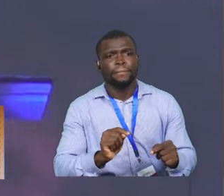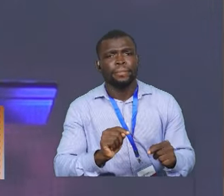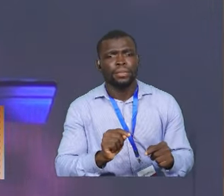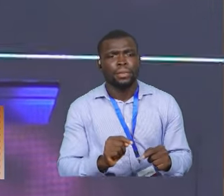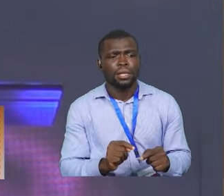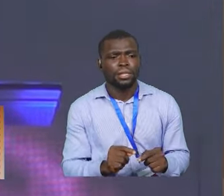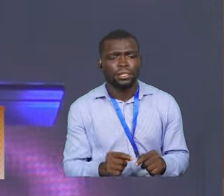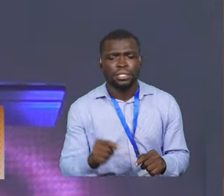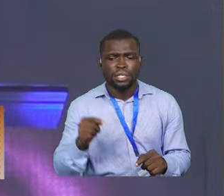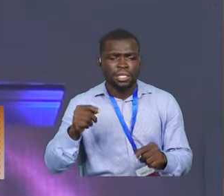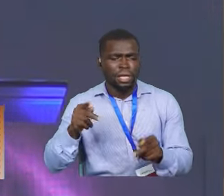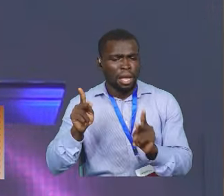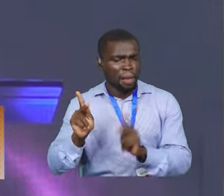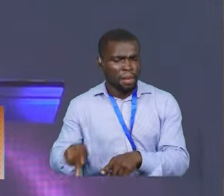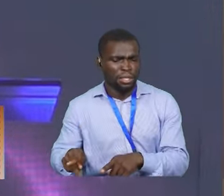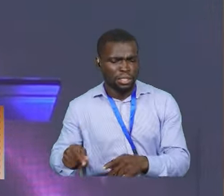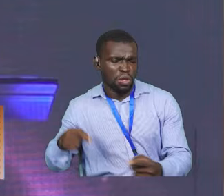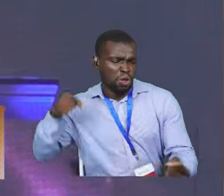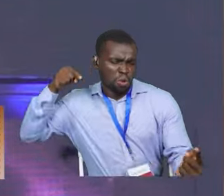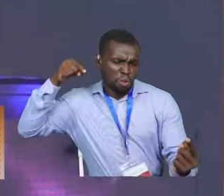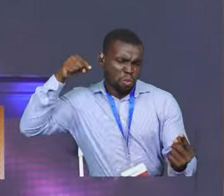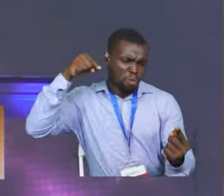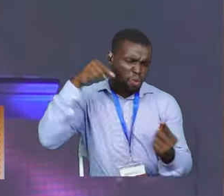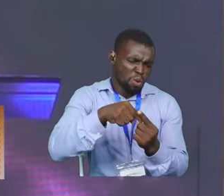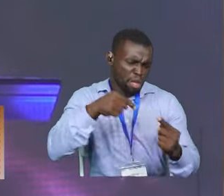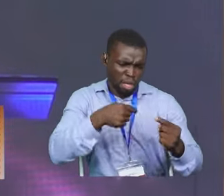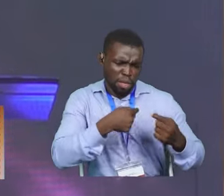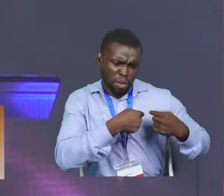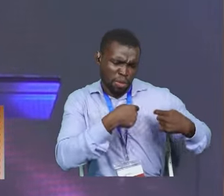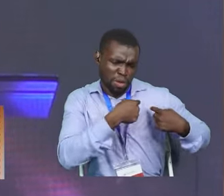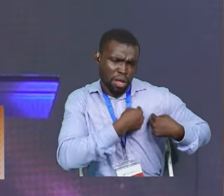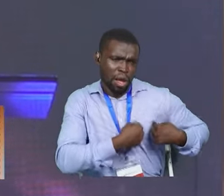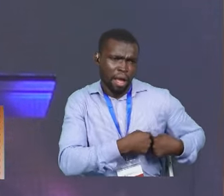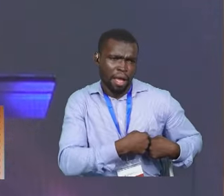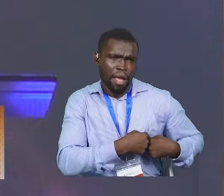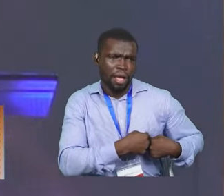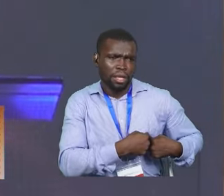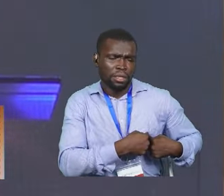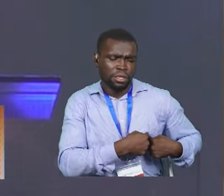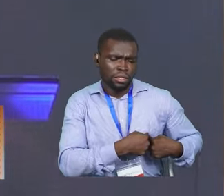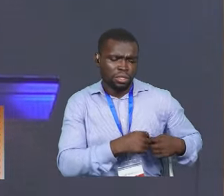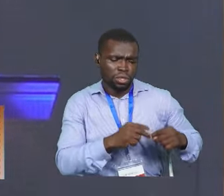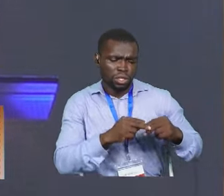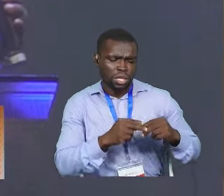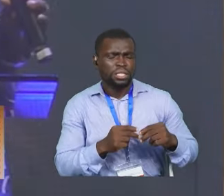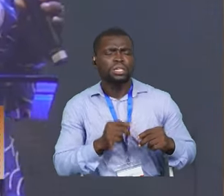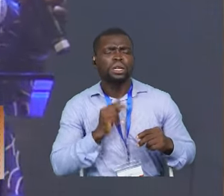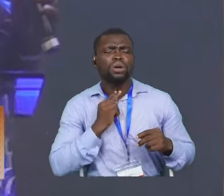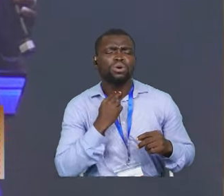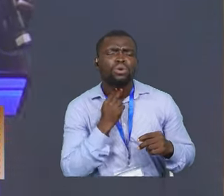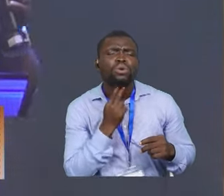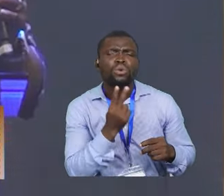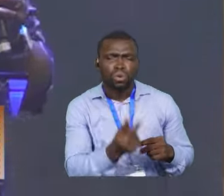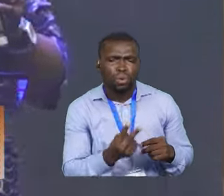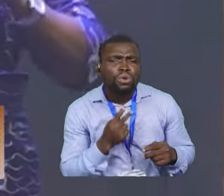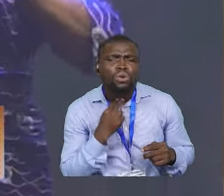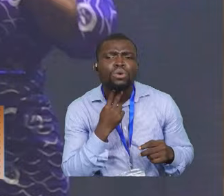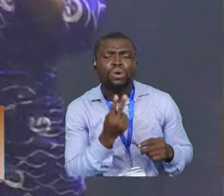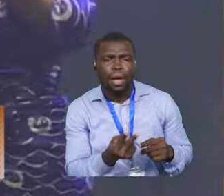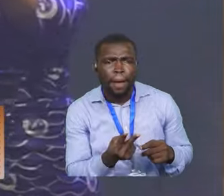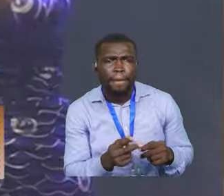he felt like someone had pierced something into his heart. And he started